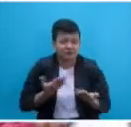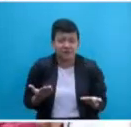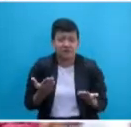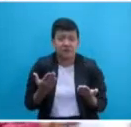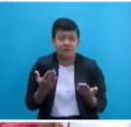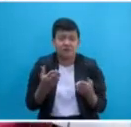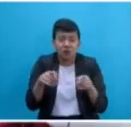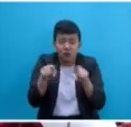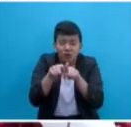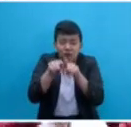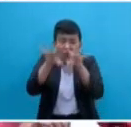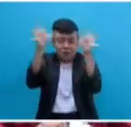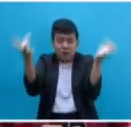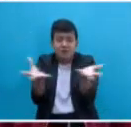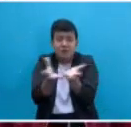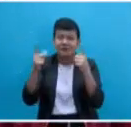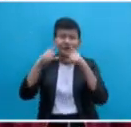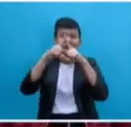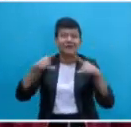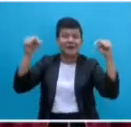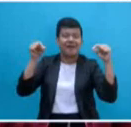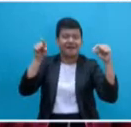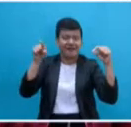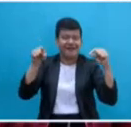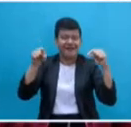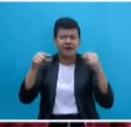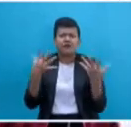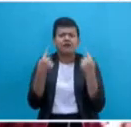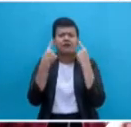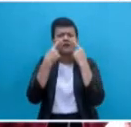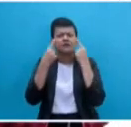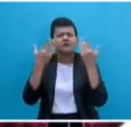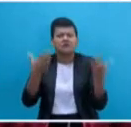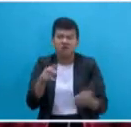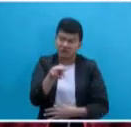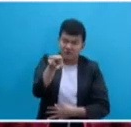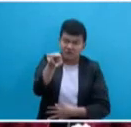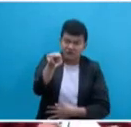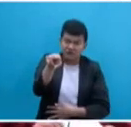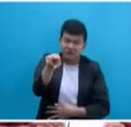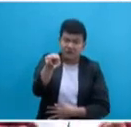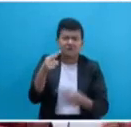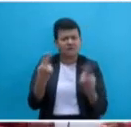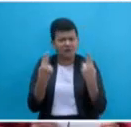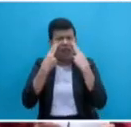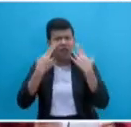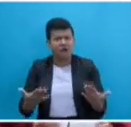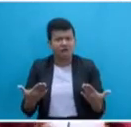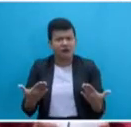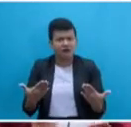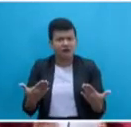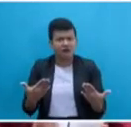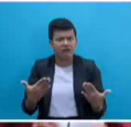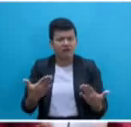Japan, showed how low national morale can reduce a great, talented, young, world-class